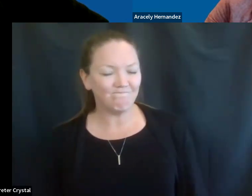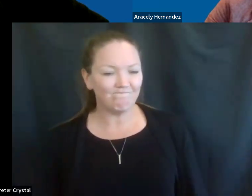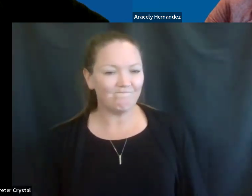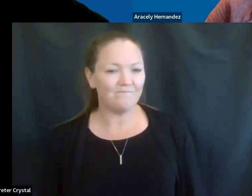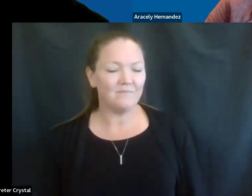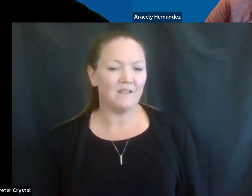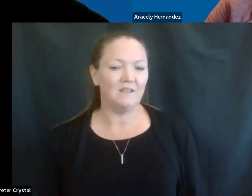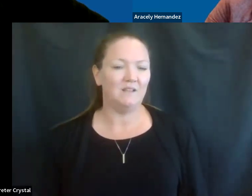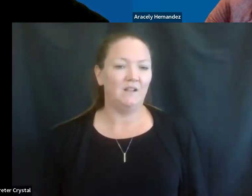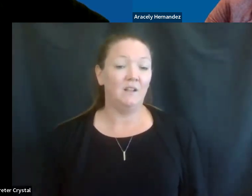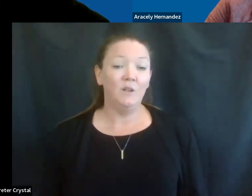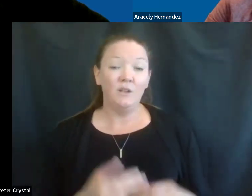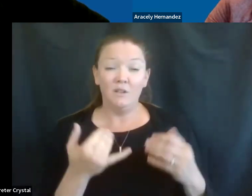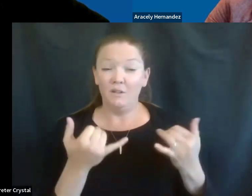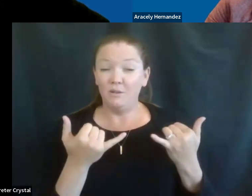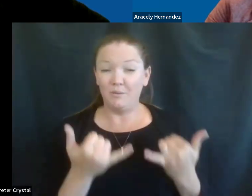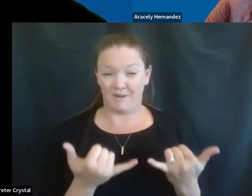At present, Wally, I